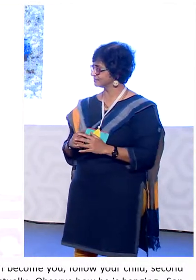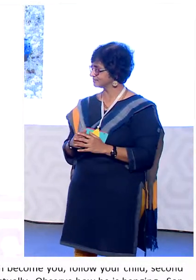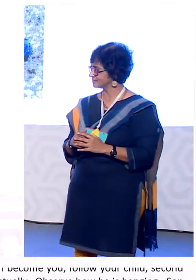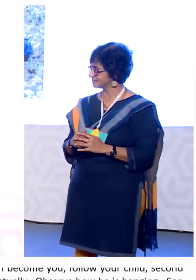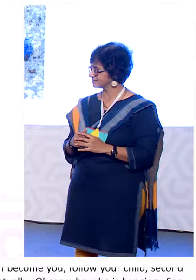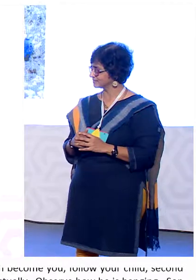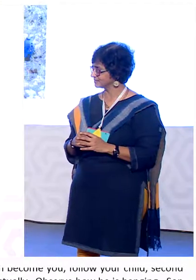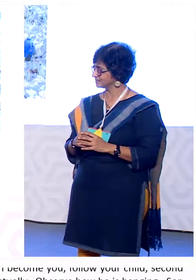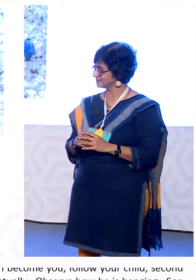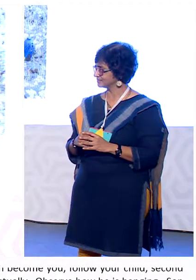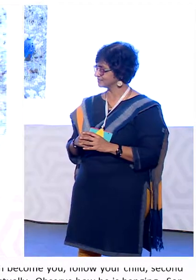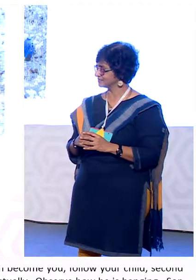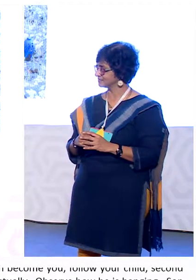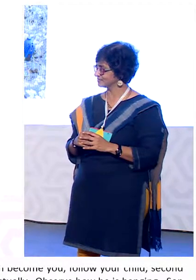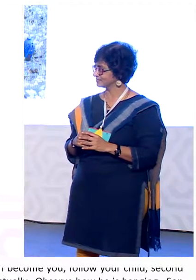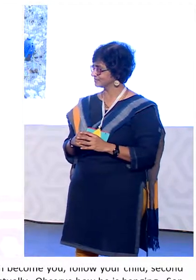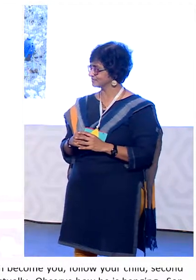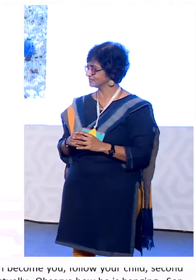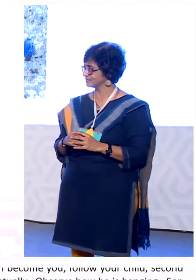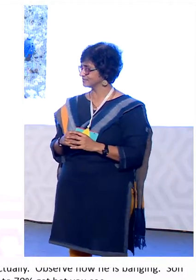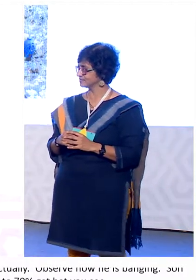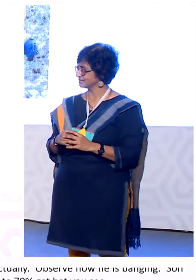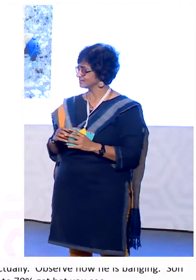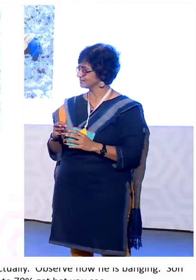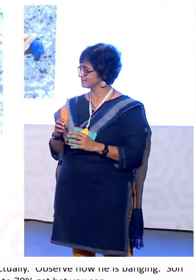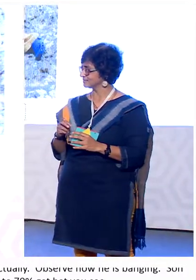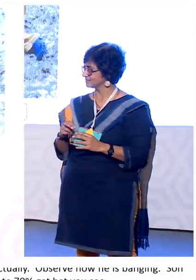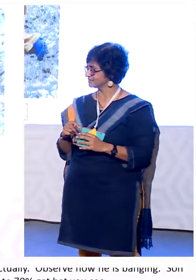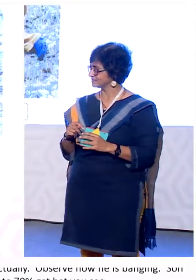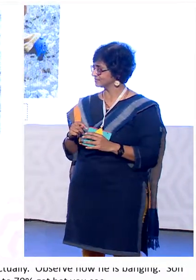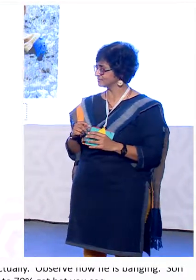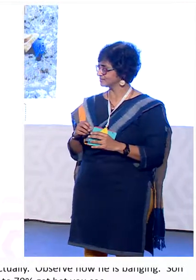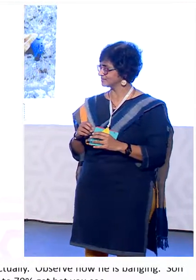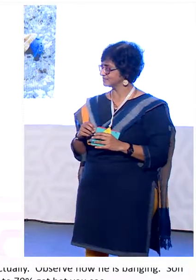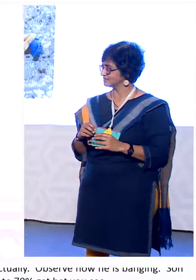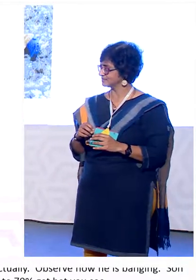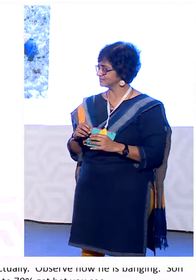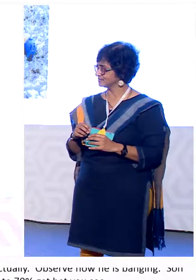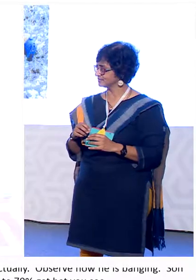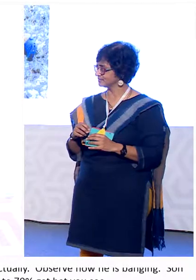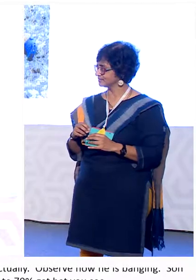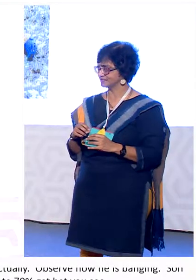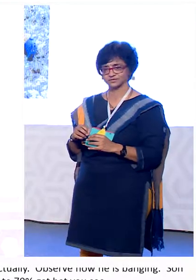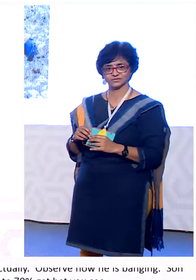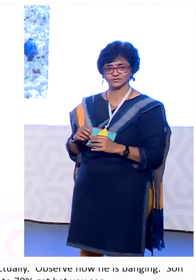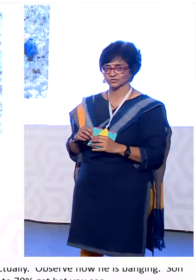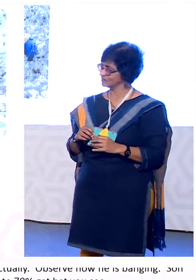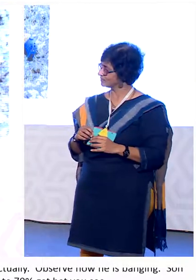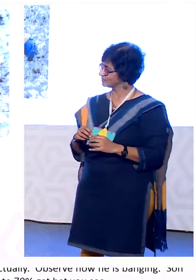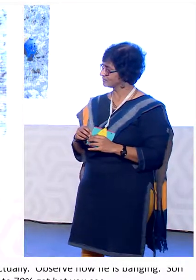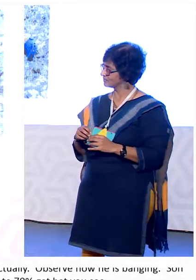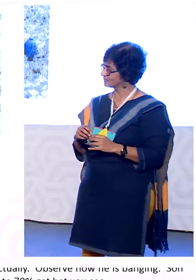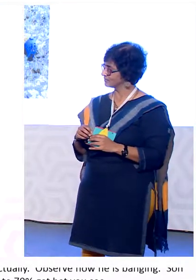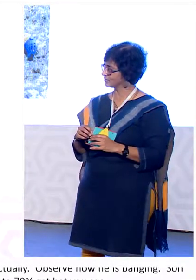And where I have a talent is I will look for mentorship. I will look to be mentored by the people that have the